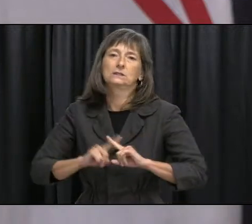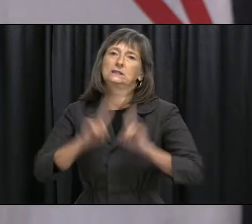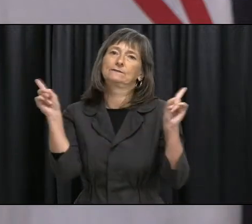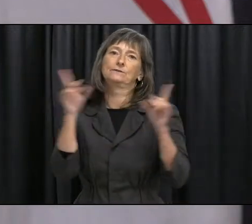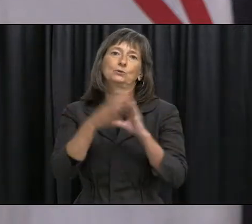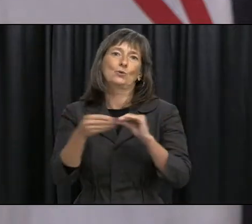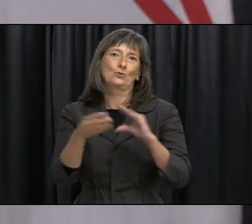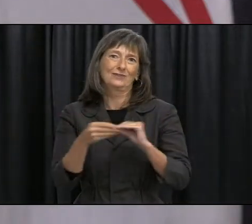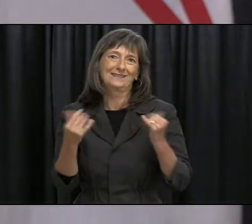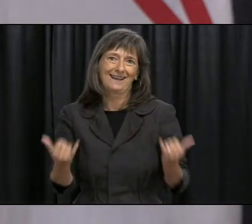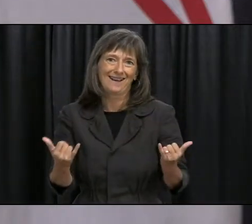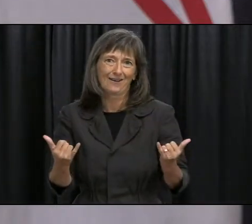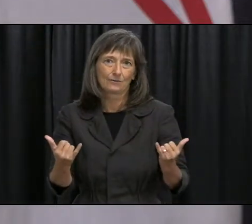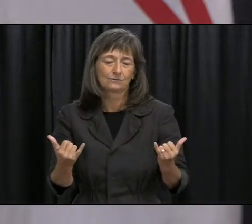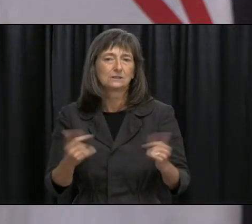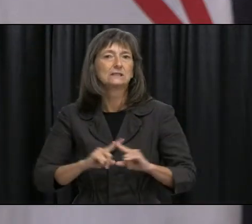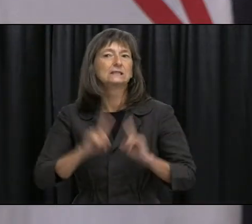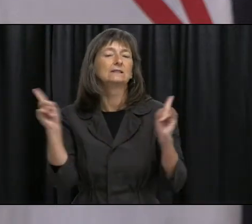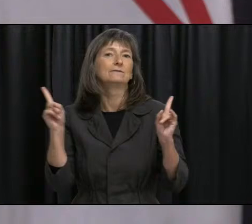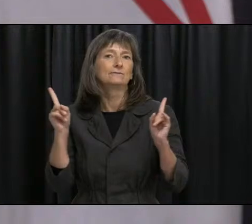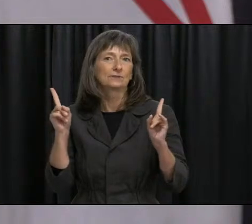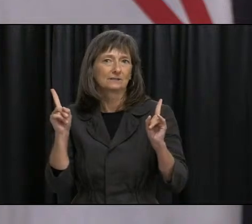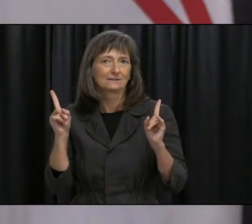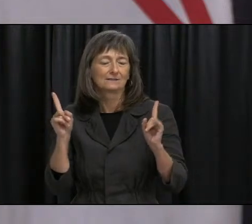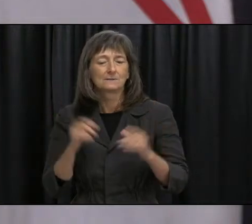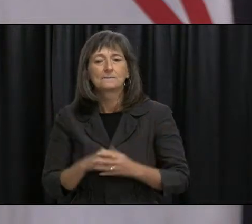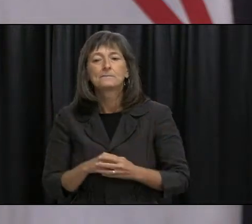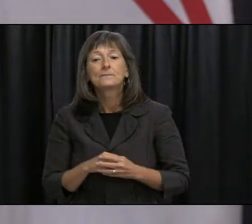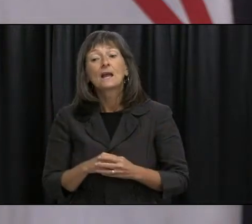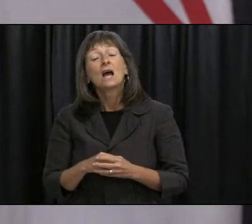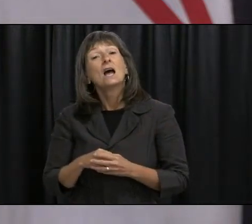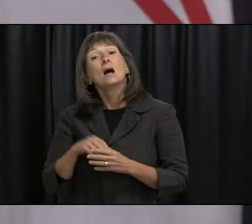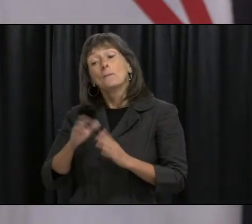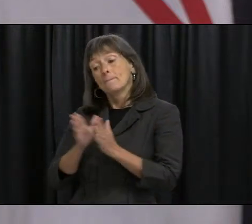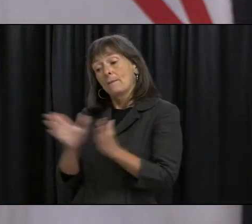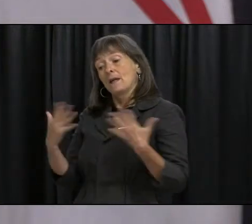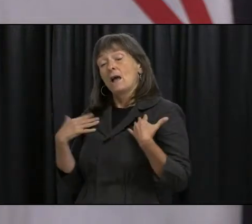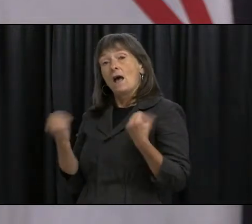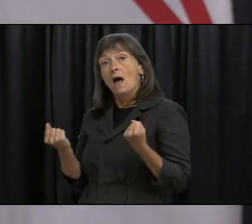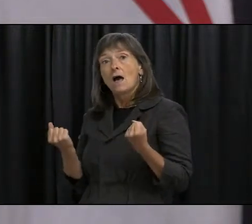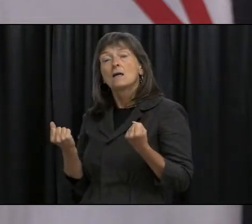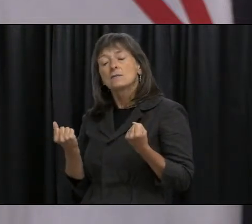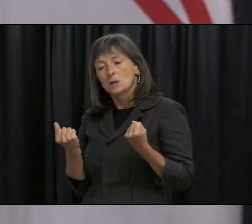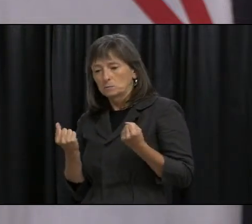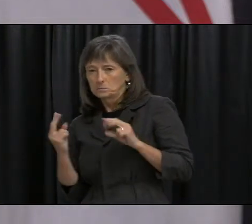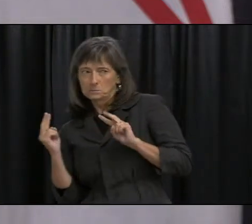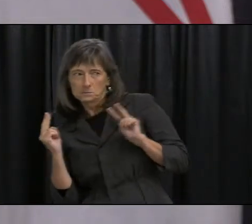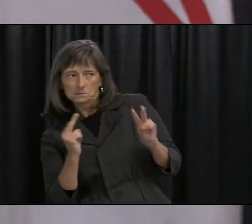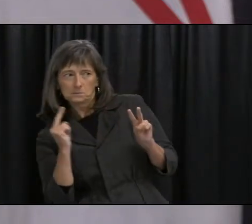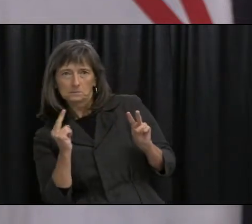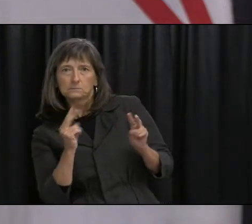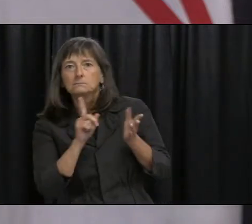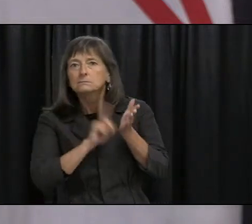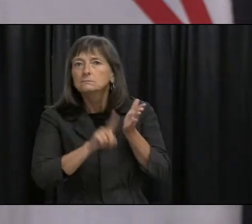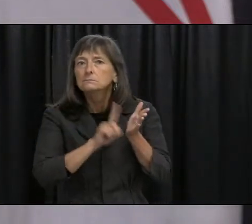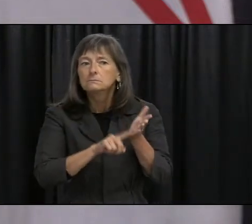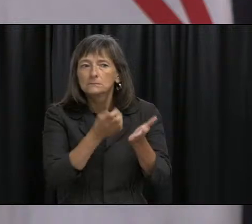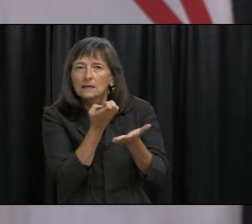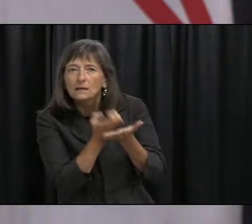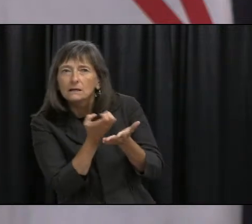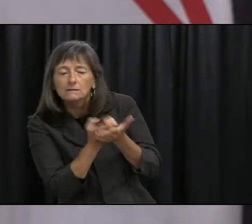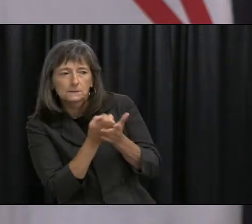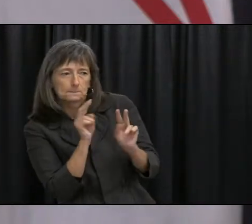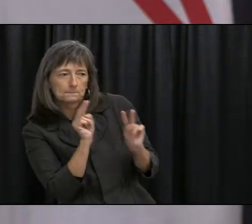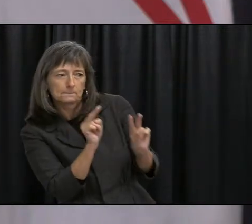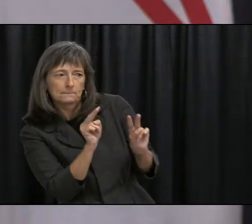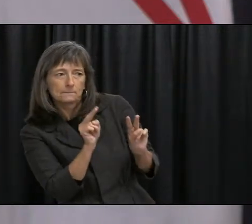As I have said many times before, our public health officials continuously monitor the epidemiology and best available evidence related